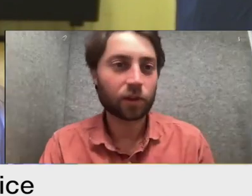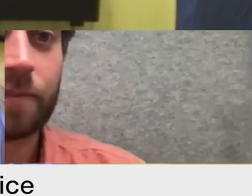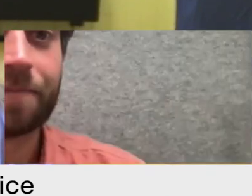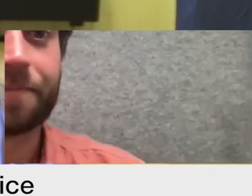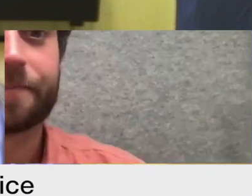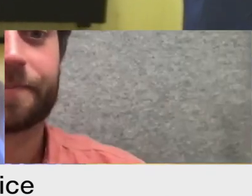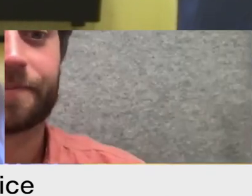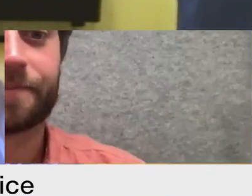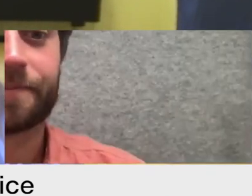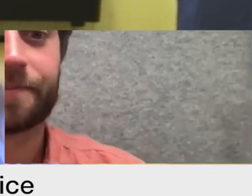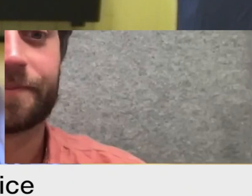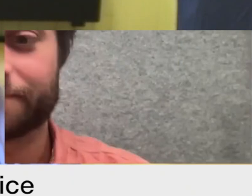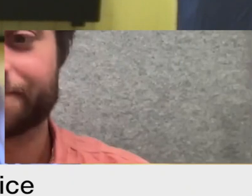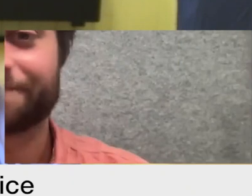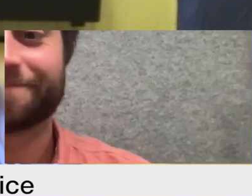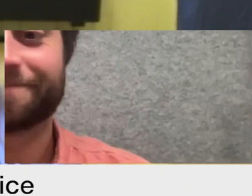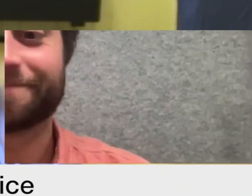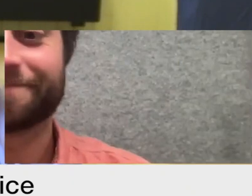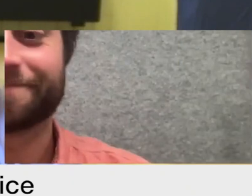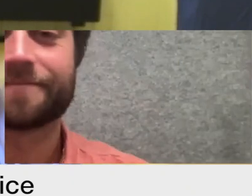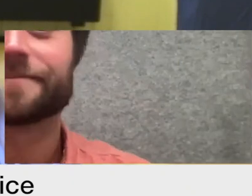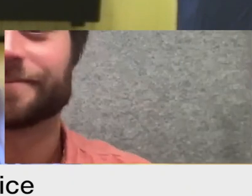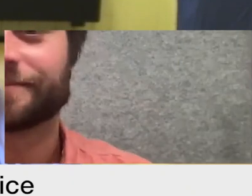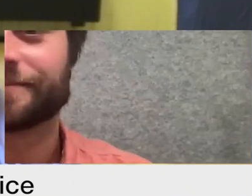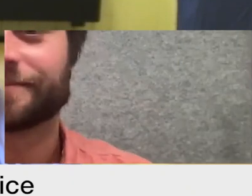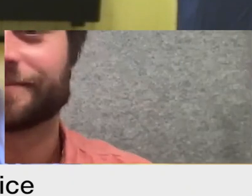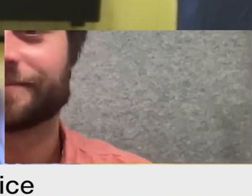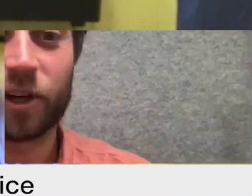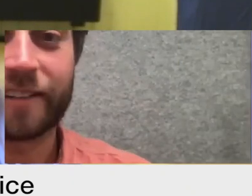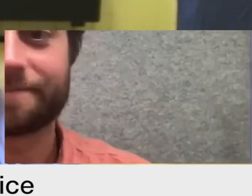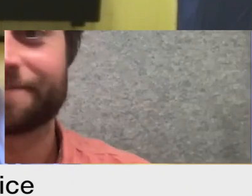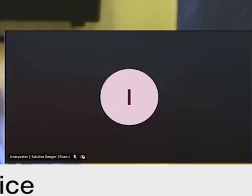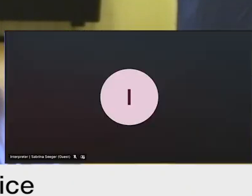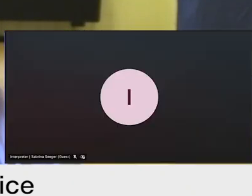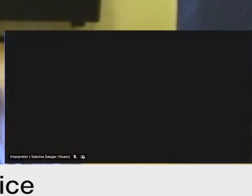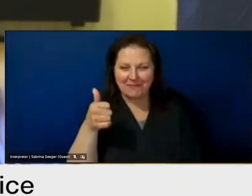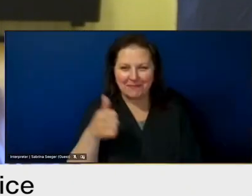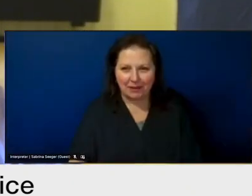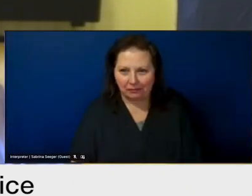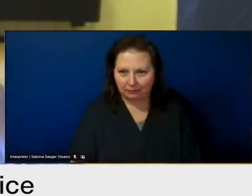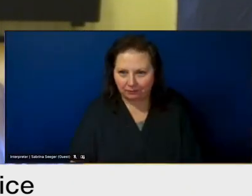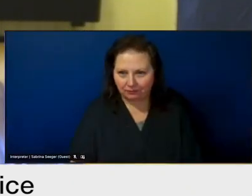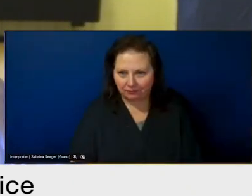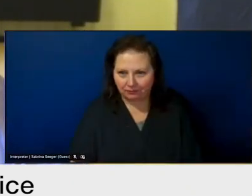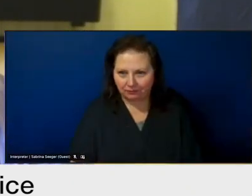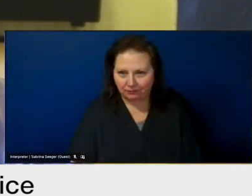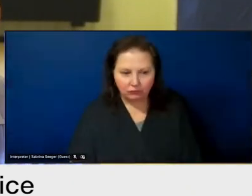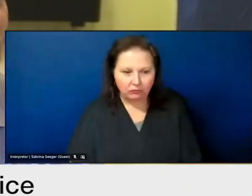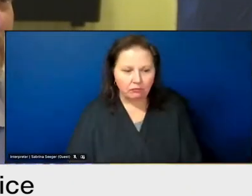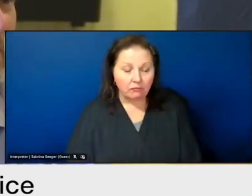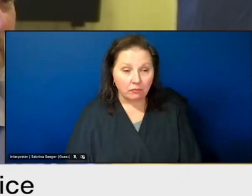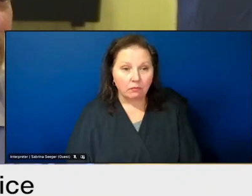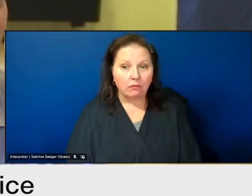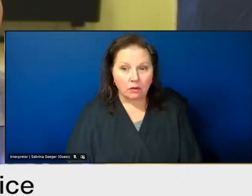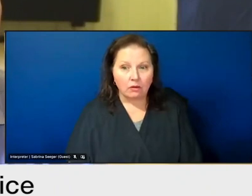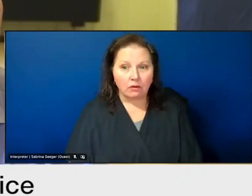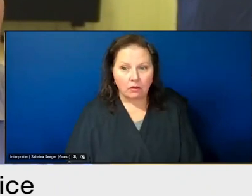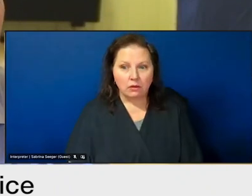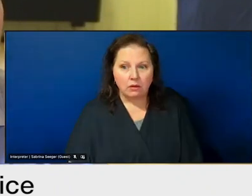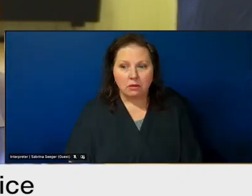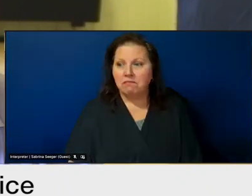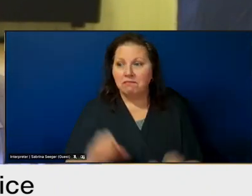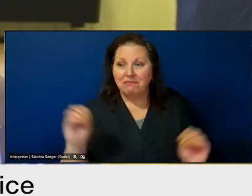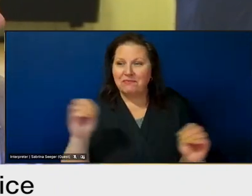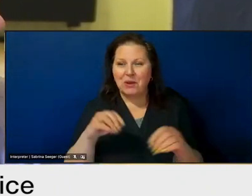Yeah, hit that one. Okay, sorry about that. How about now? Great. Okay. So, since there is no one